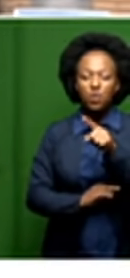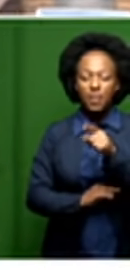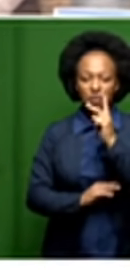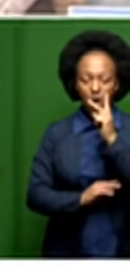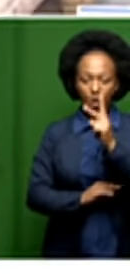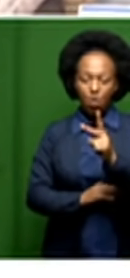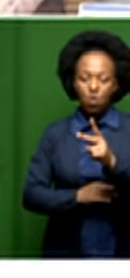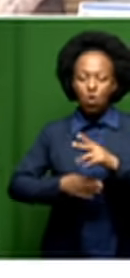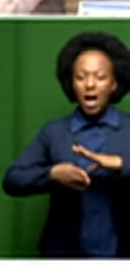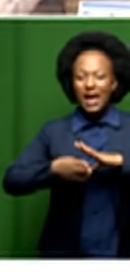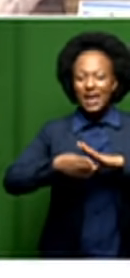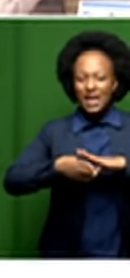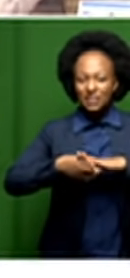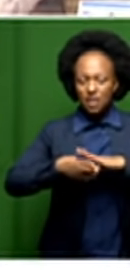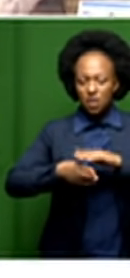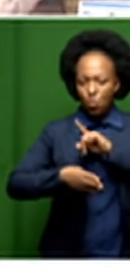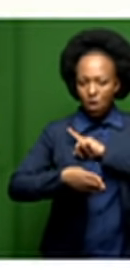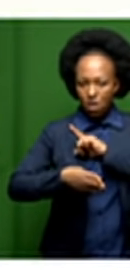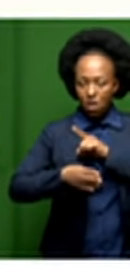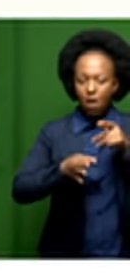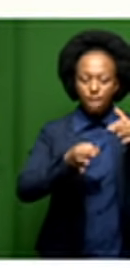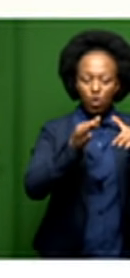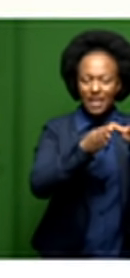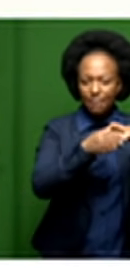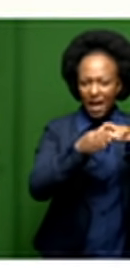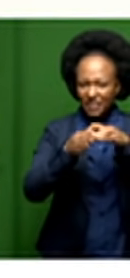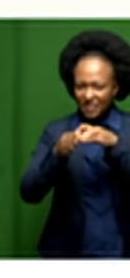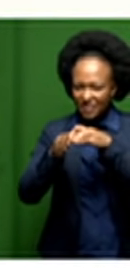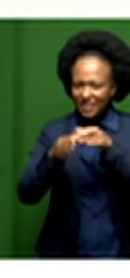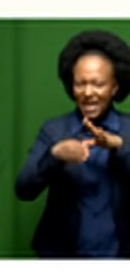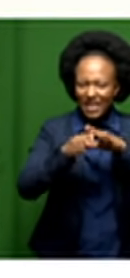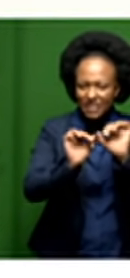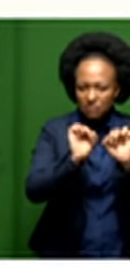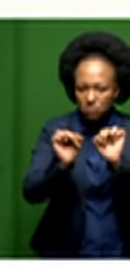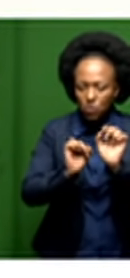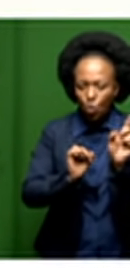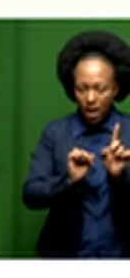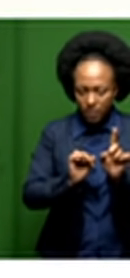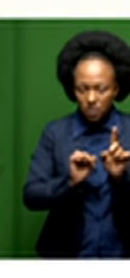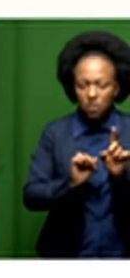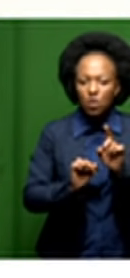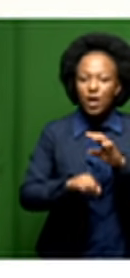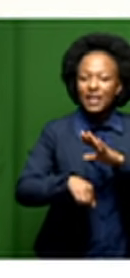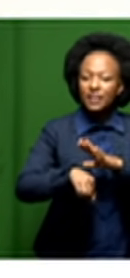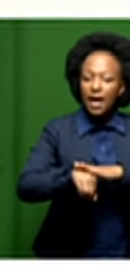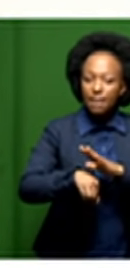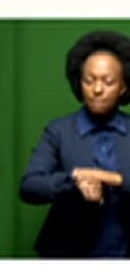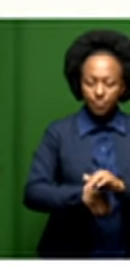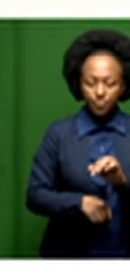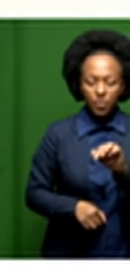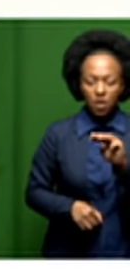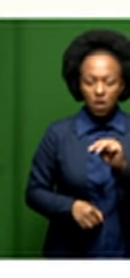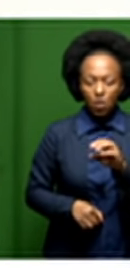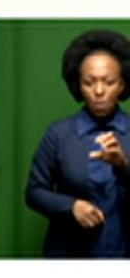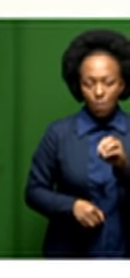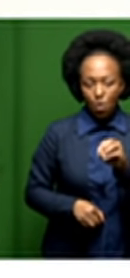reasoning behind these different political parties. Is that at the time when the Moseneke Commission was